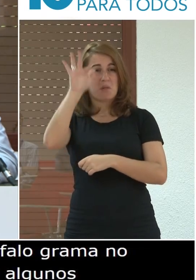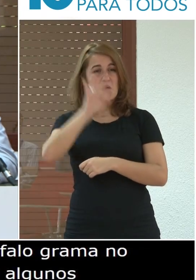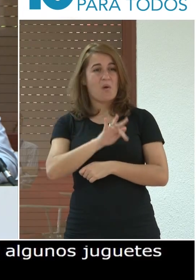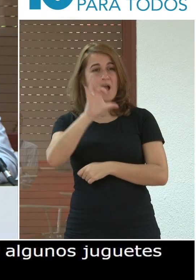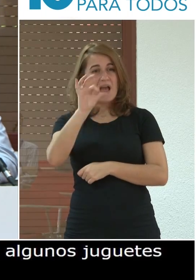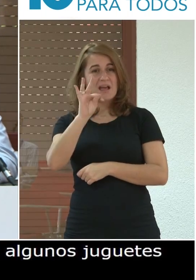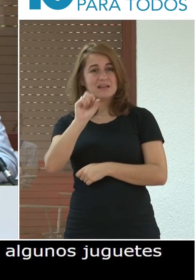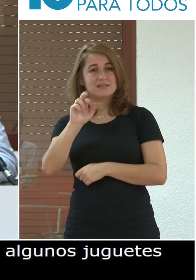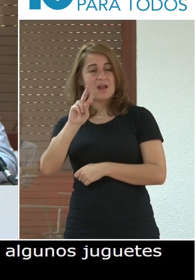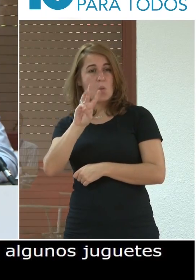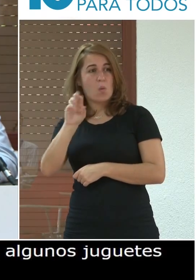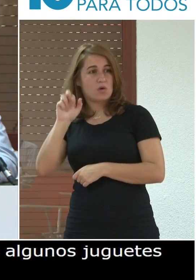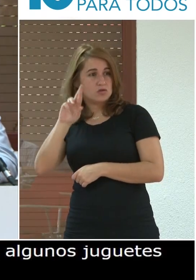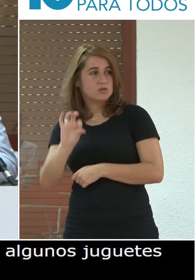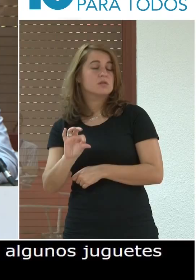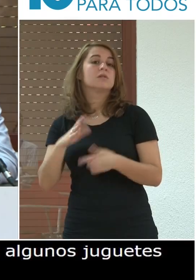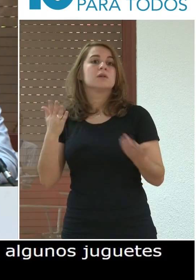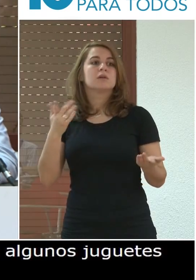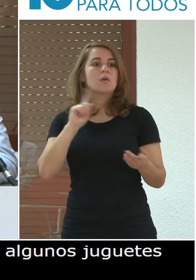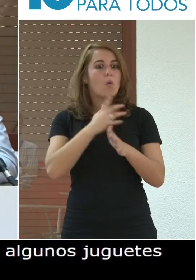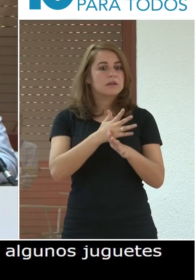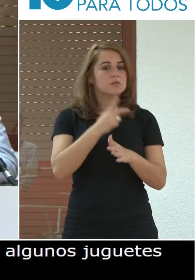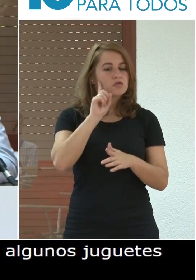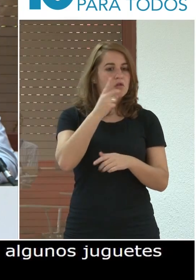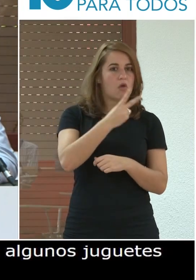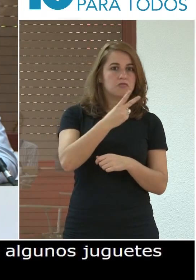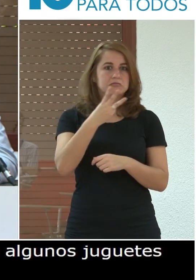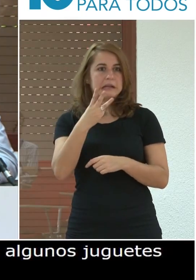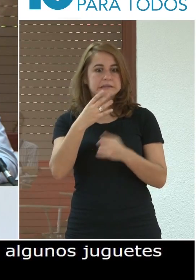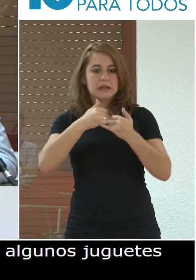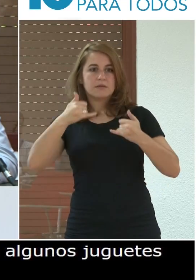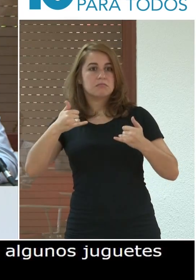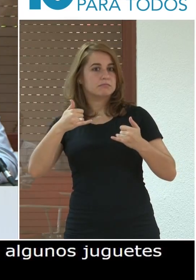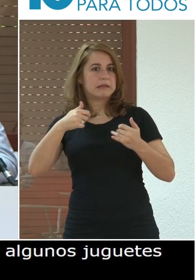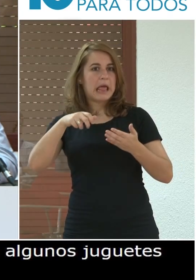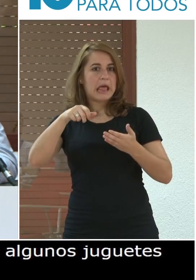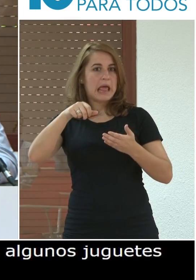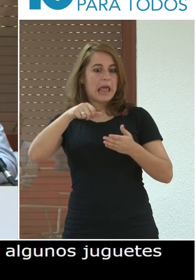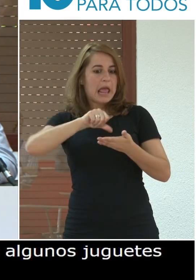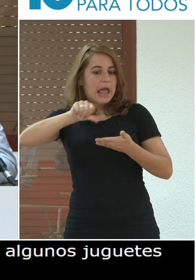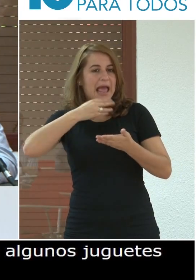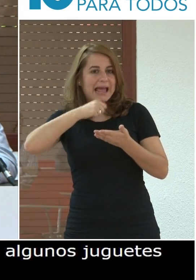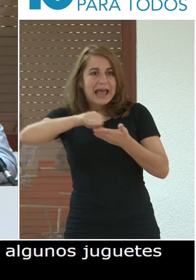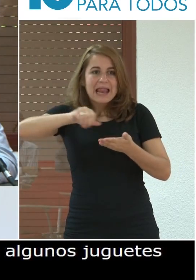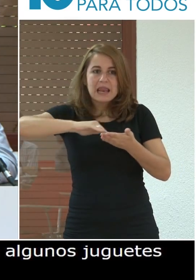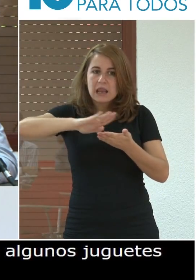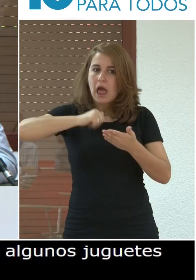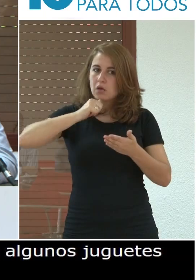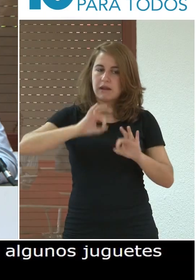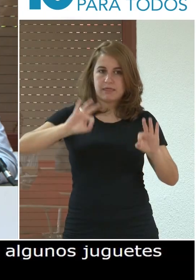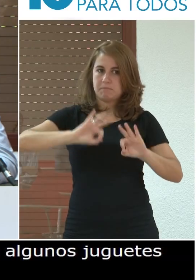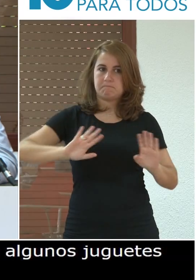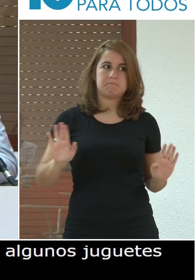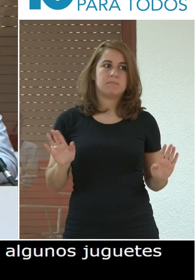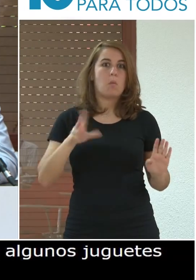they're going to market some toys. I think they're Star Wars toys with a couple